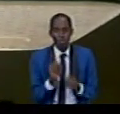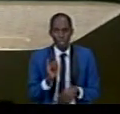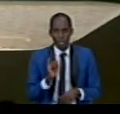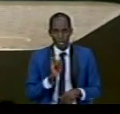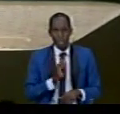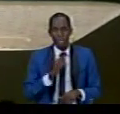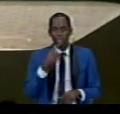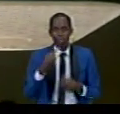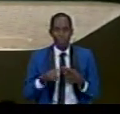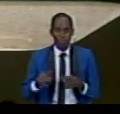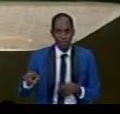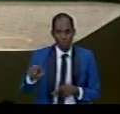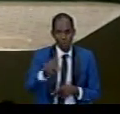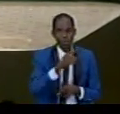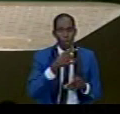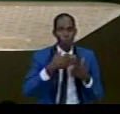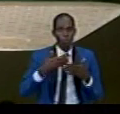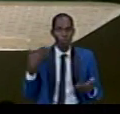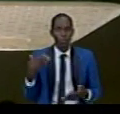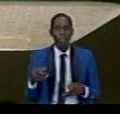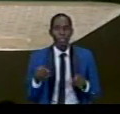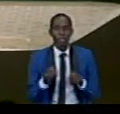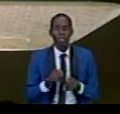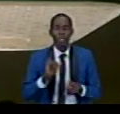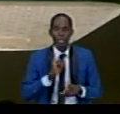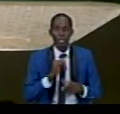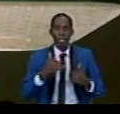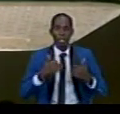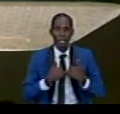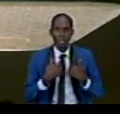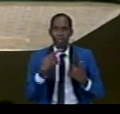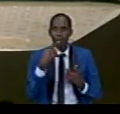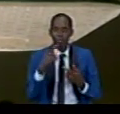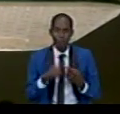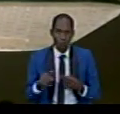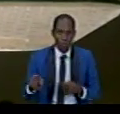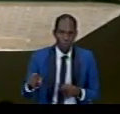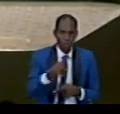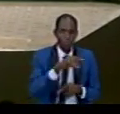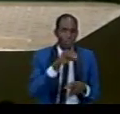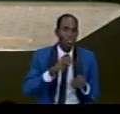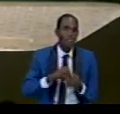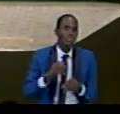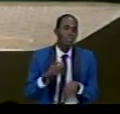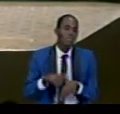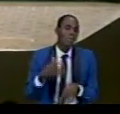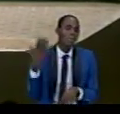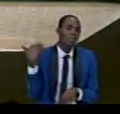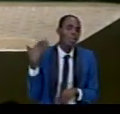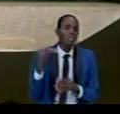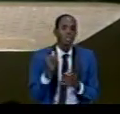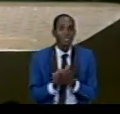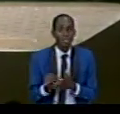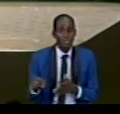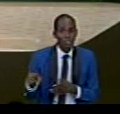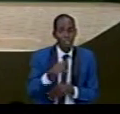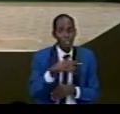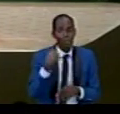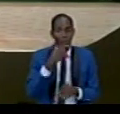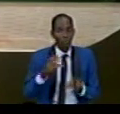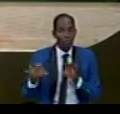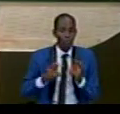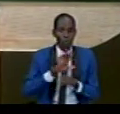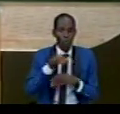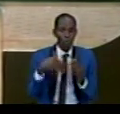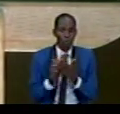you before, as I have told you in time past, that they which do such